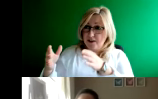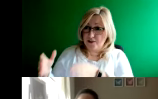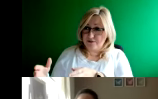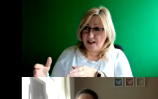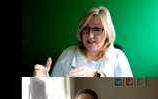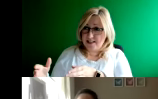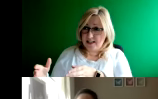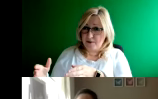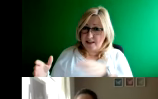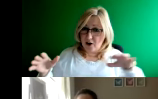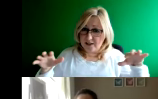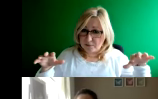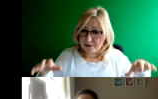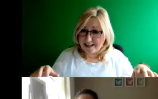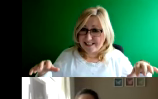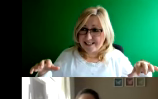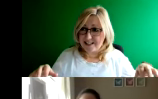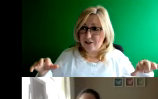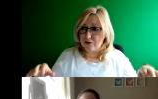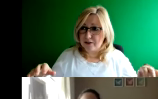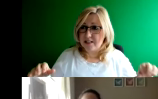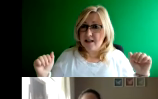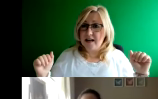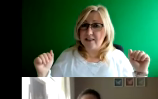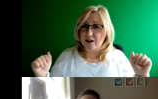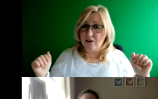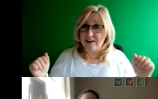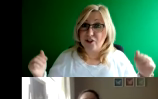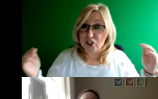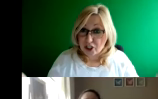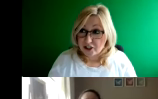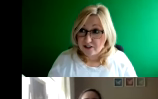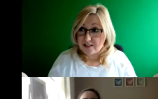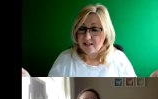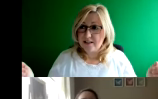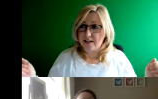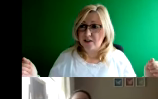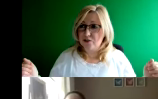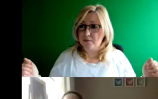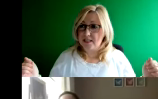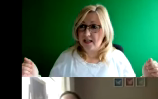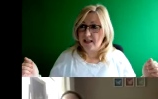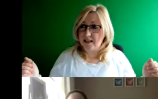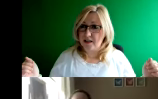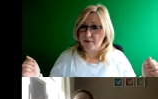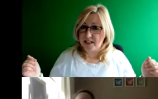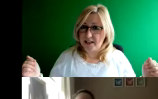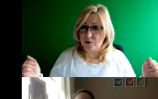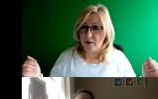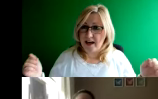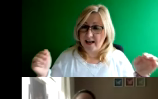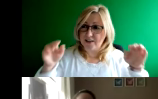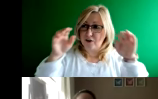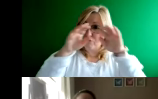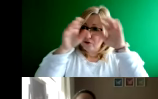prosecutor. You've got the defense team, right? They all have their places in the court, and they all have their turns that are going to be taken in a